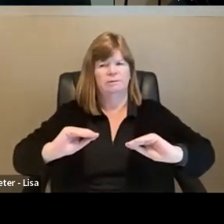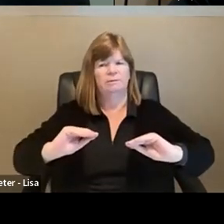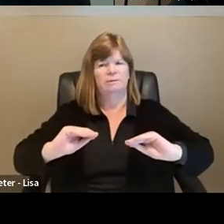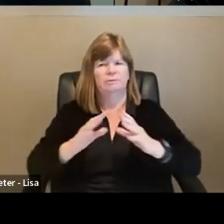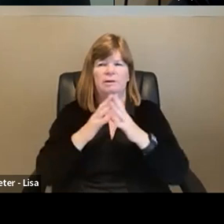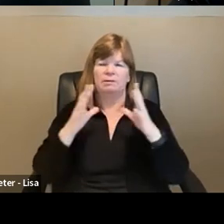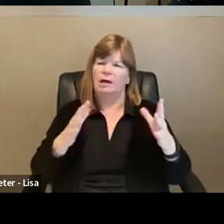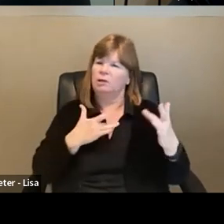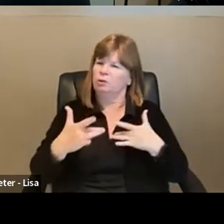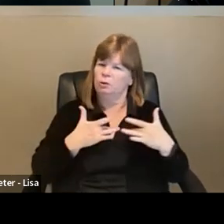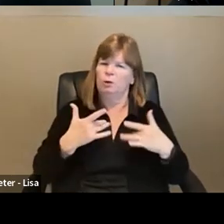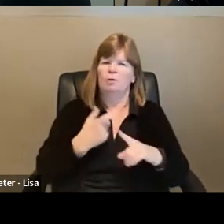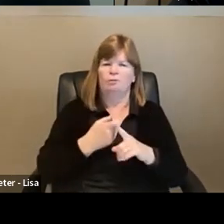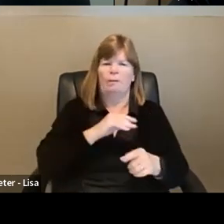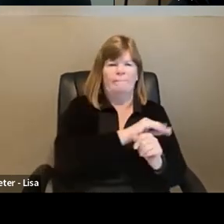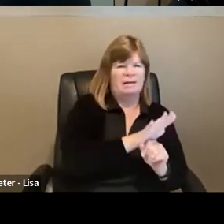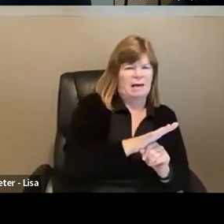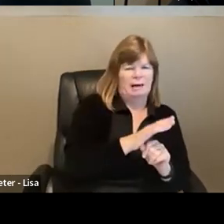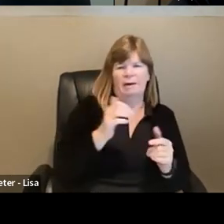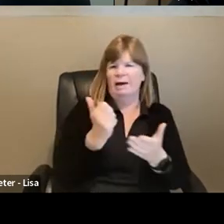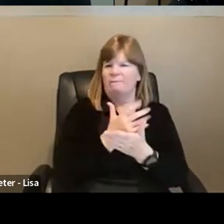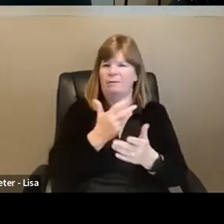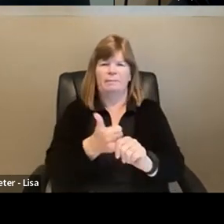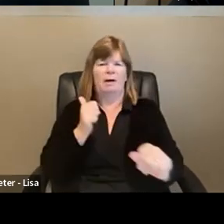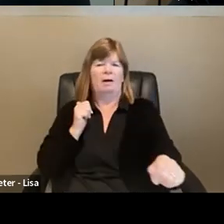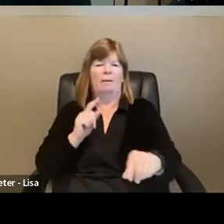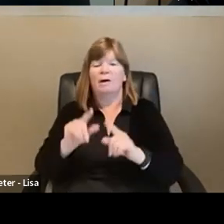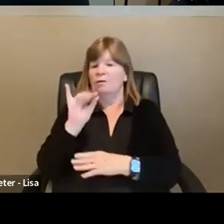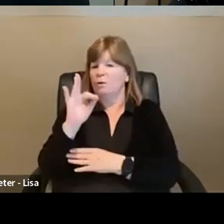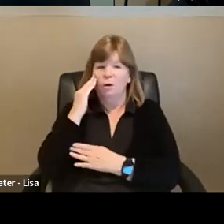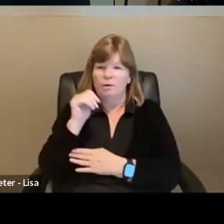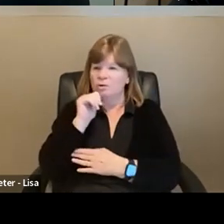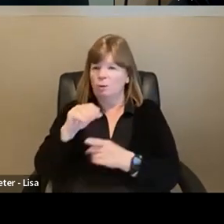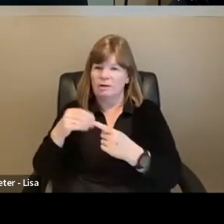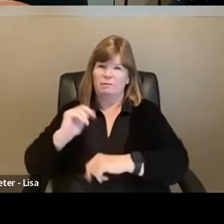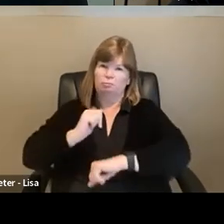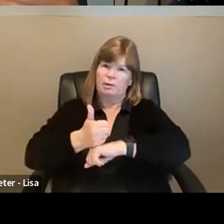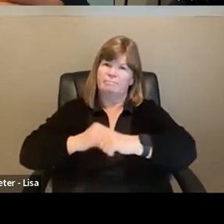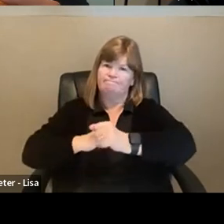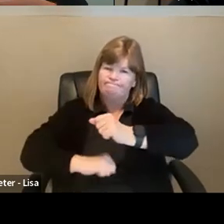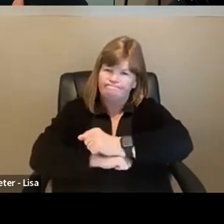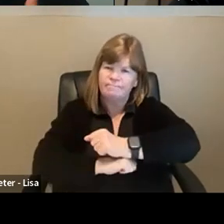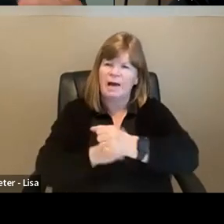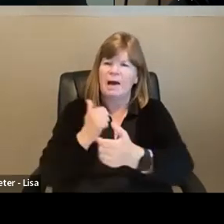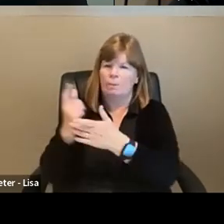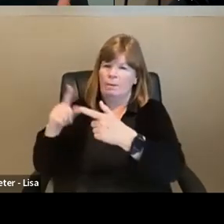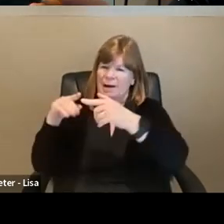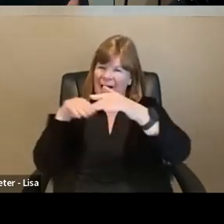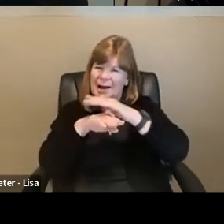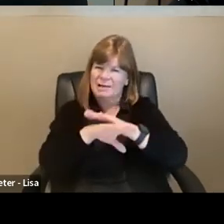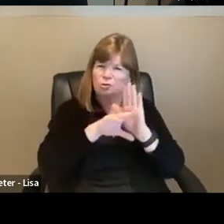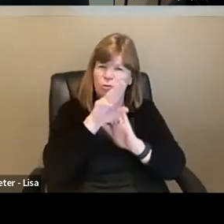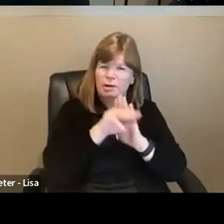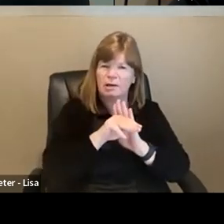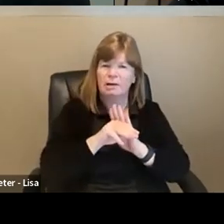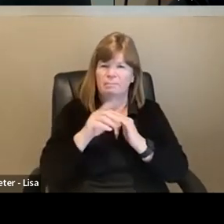of concern coming from the pandemic that kids were below grade level, but we know that if we don't give them a grade level foundation and help them access the curriculum through scaffolds, they're